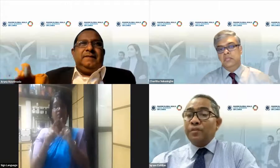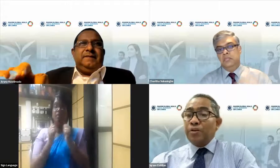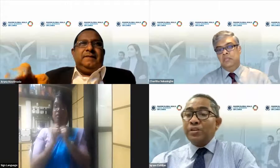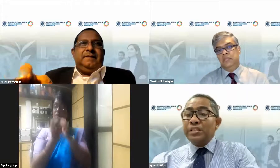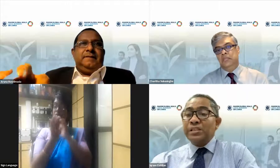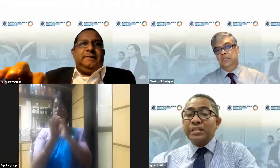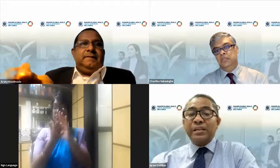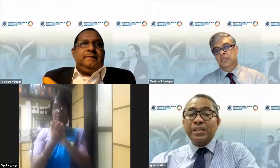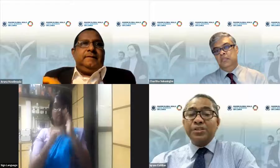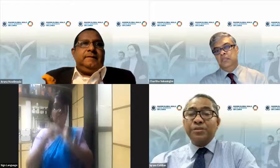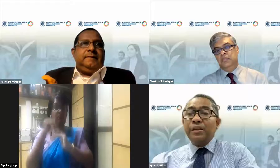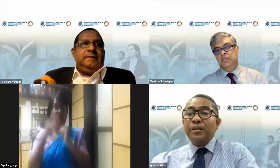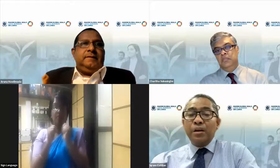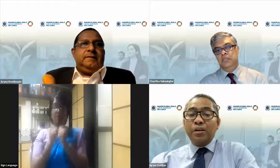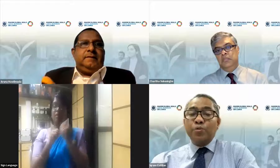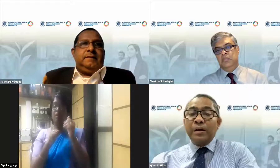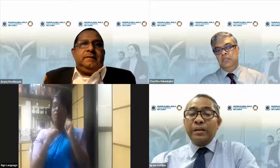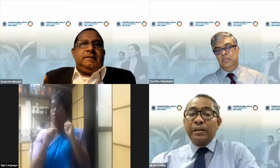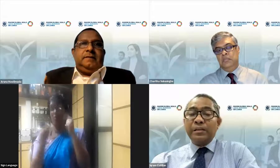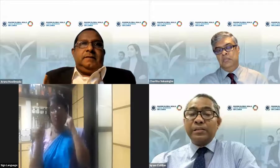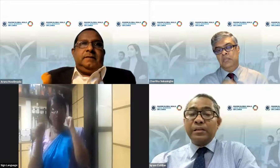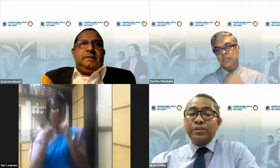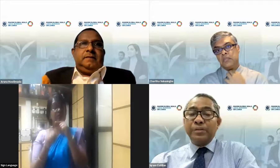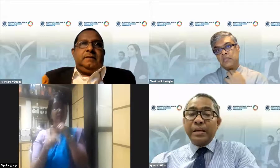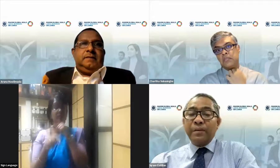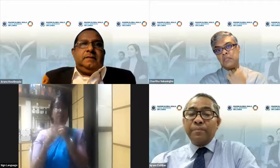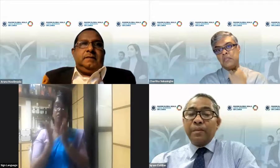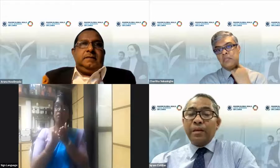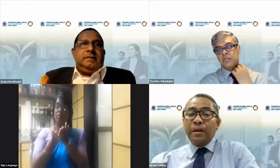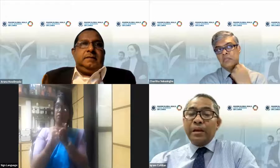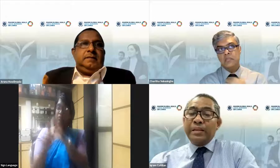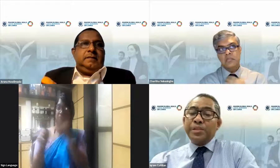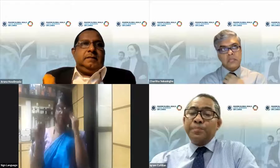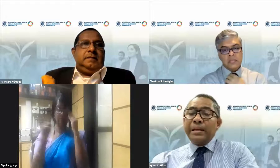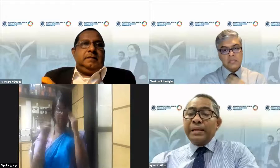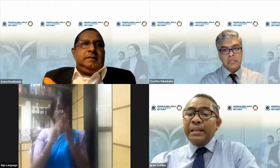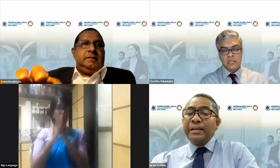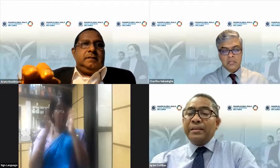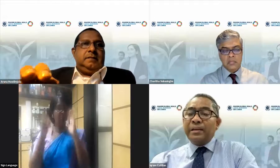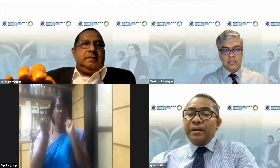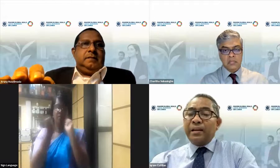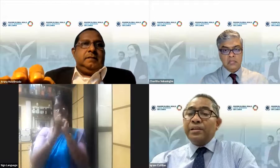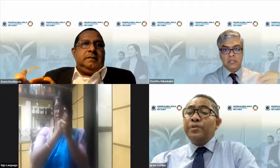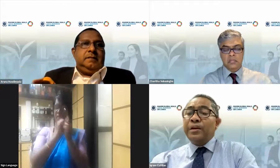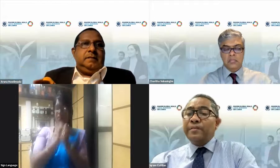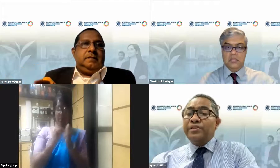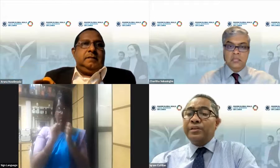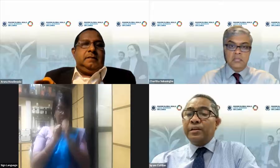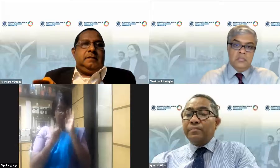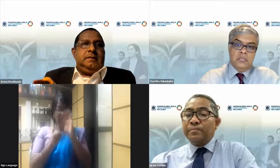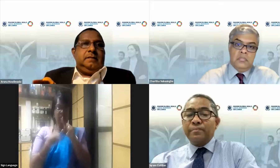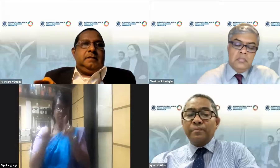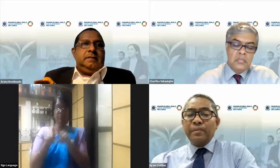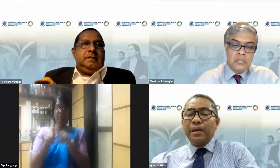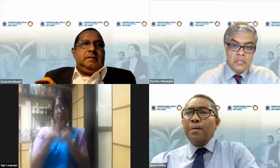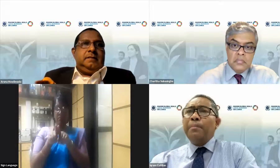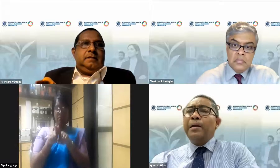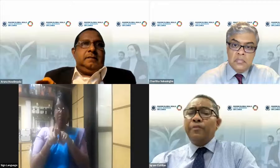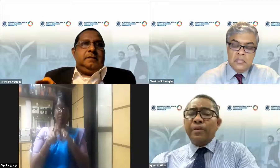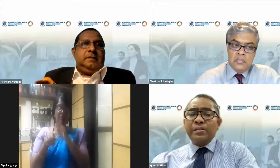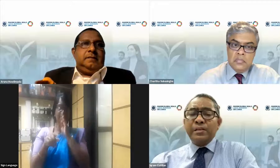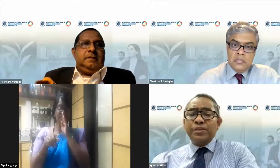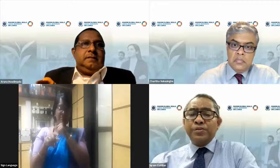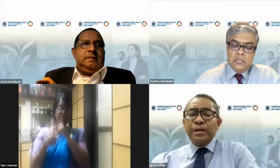transformation of the logistics industry to what it is today, it has been an enlightening and educative journey.